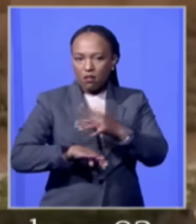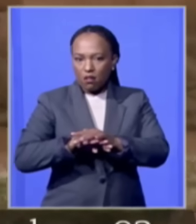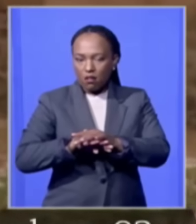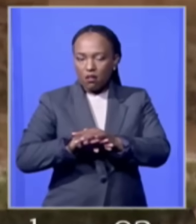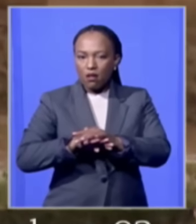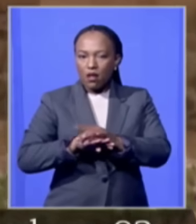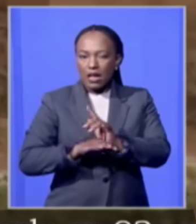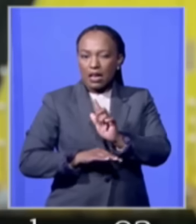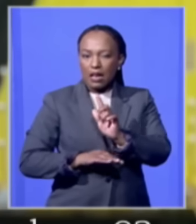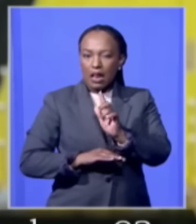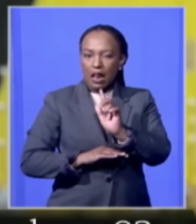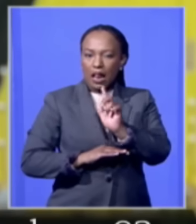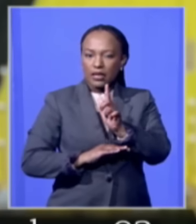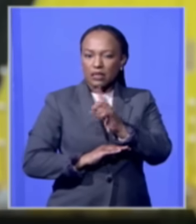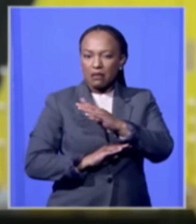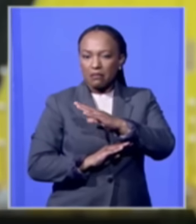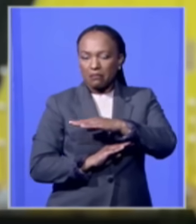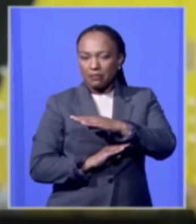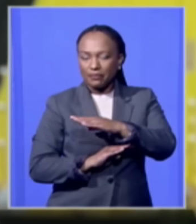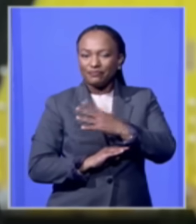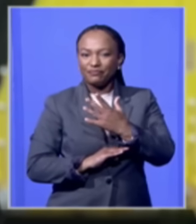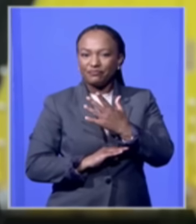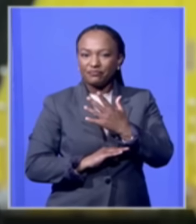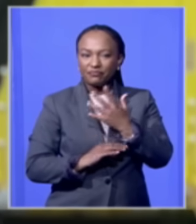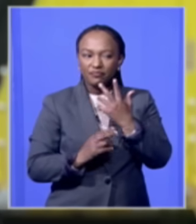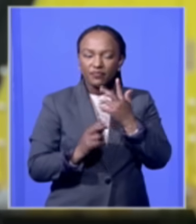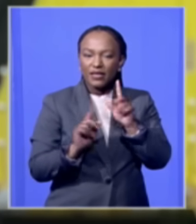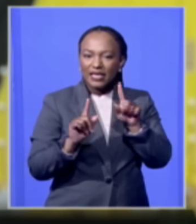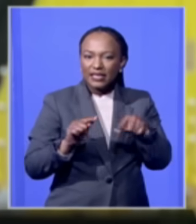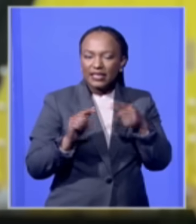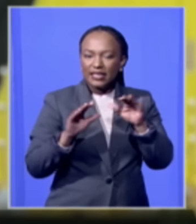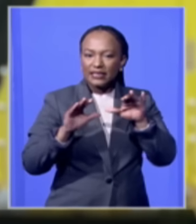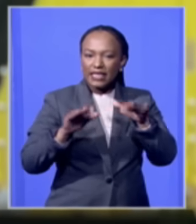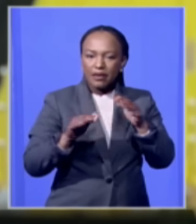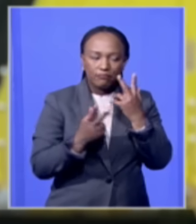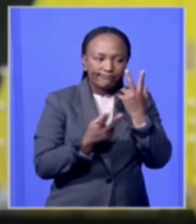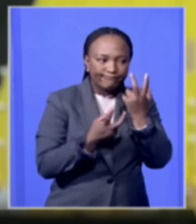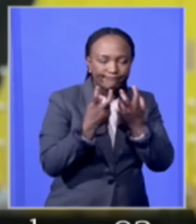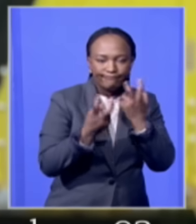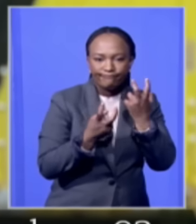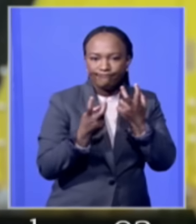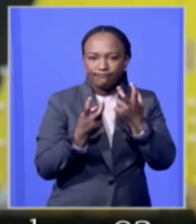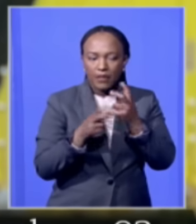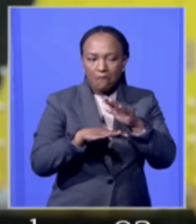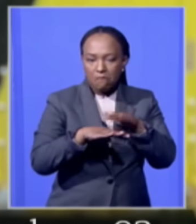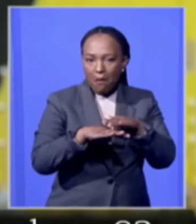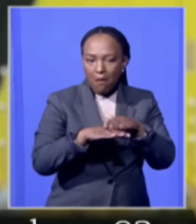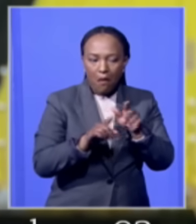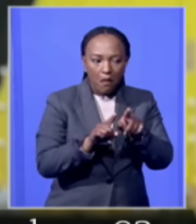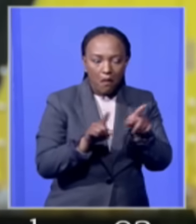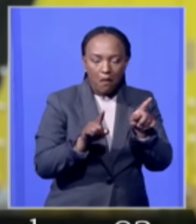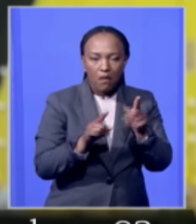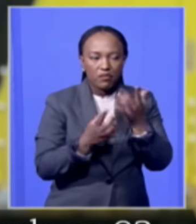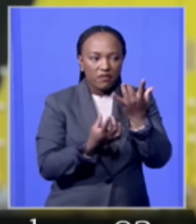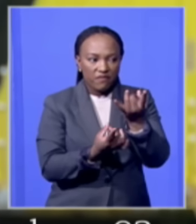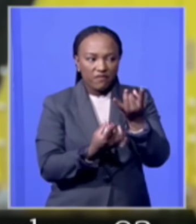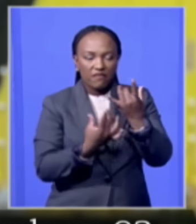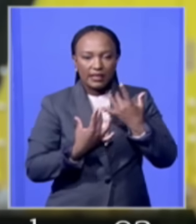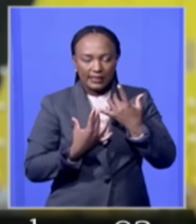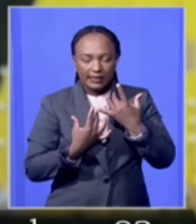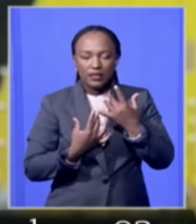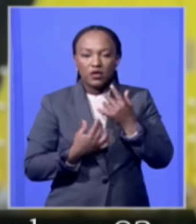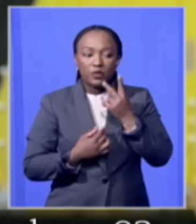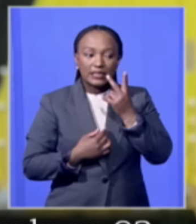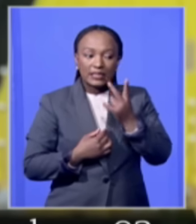late the search and rescue team indicated, and we've seen the